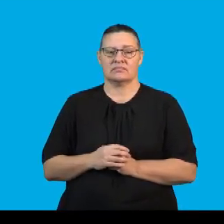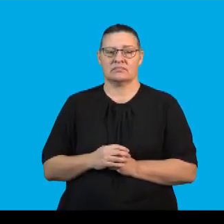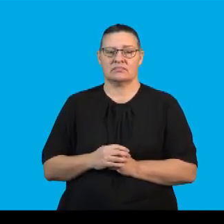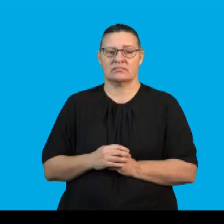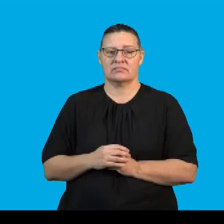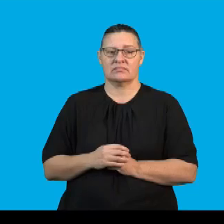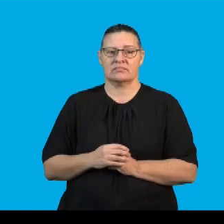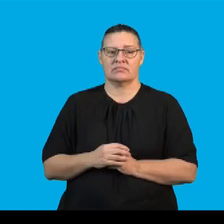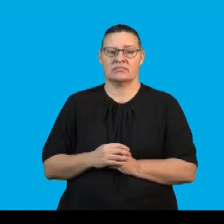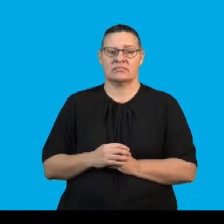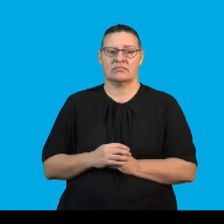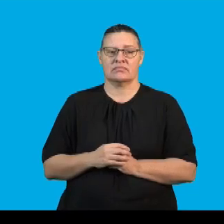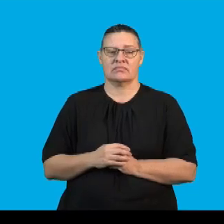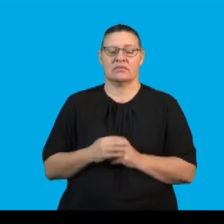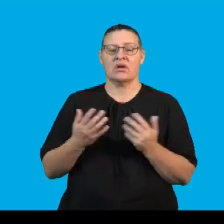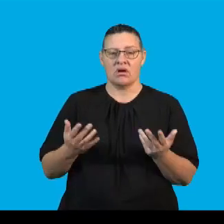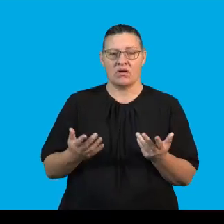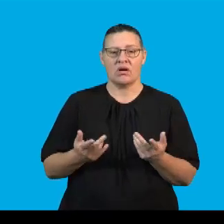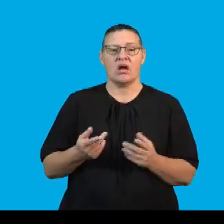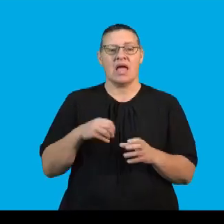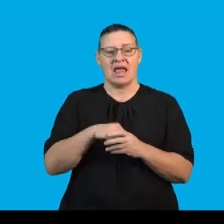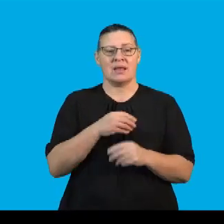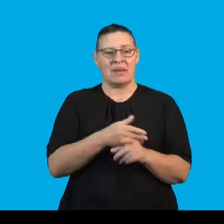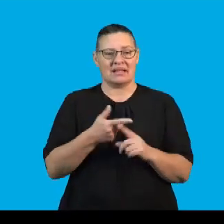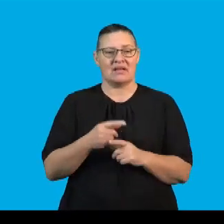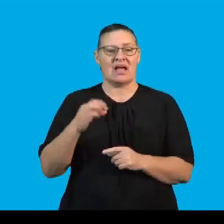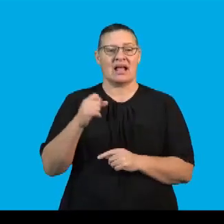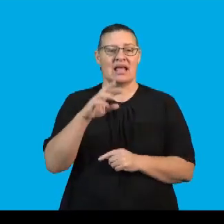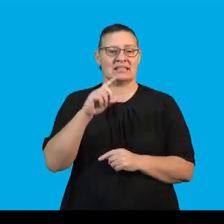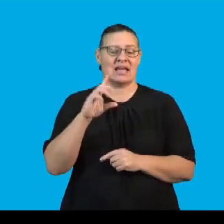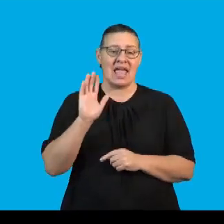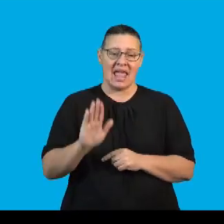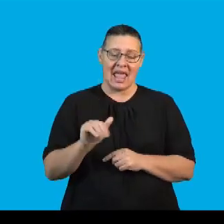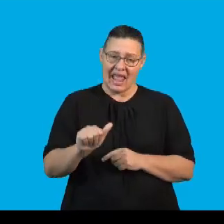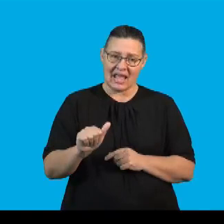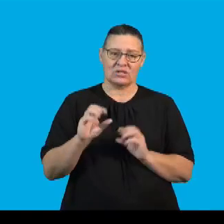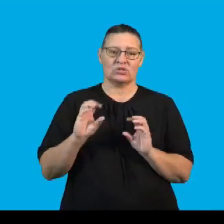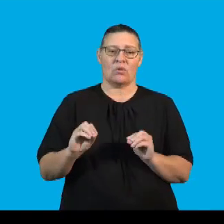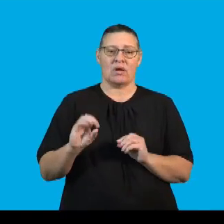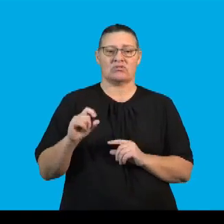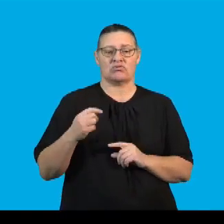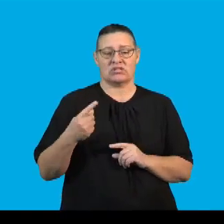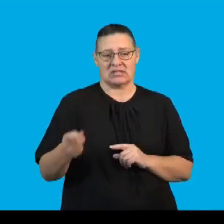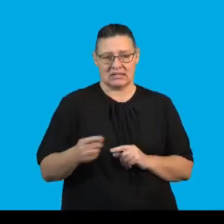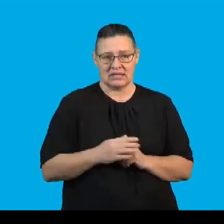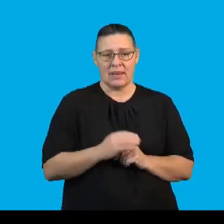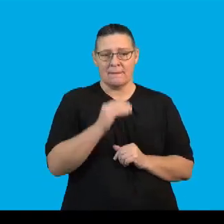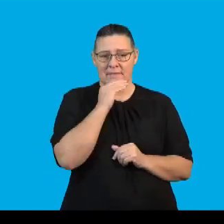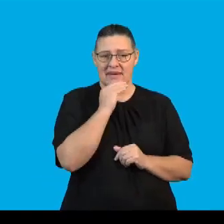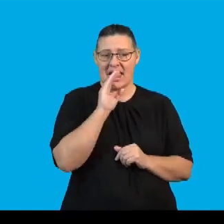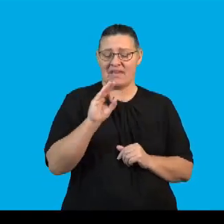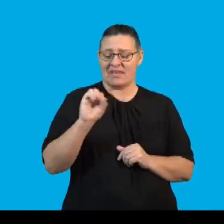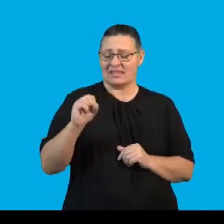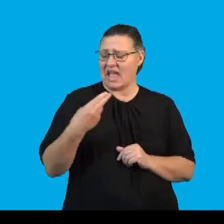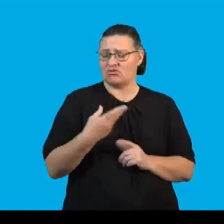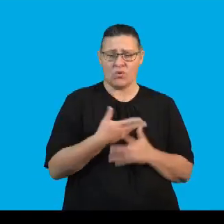the question is, state the effect on estrogen levels in the blood if gland A stops secreting FSH. So if we